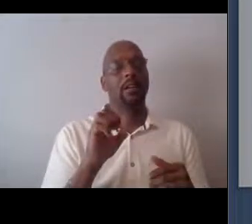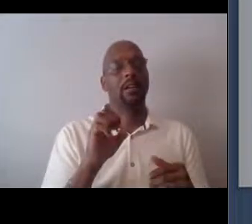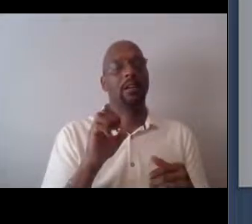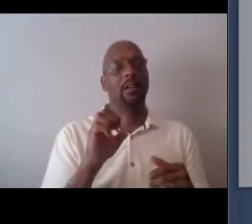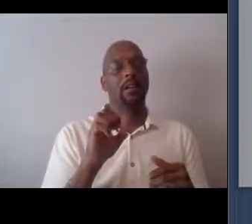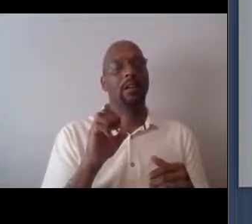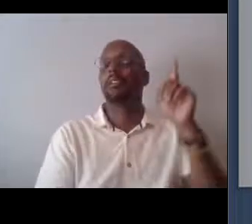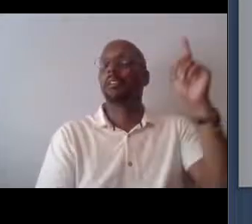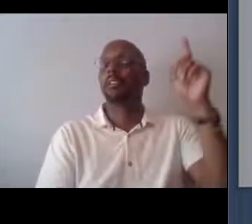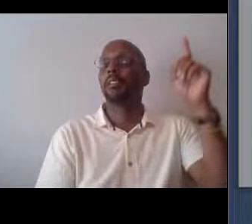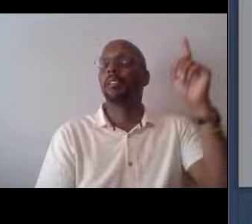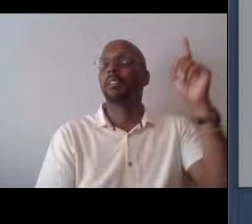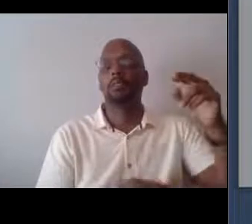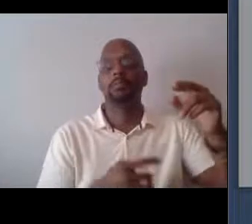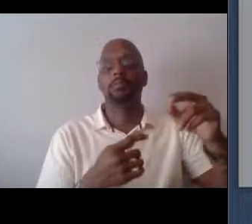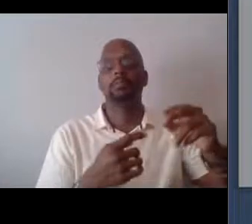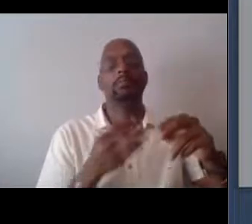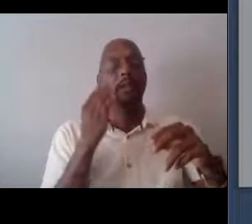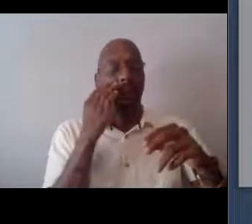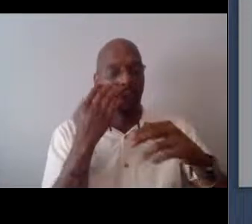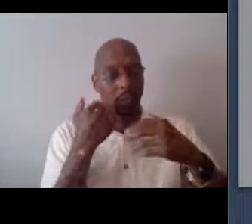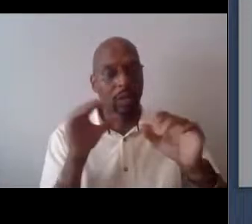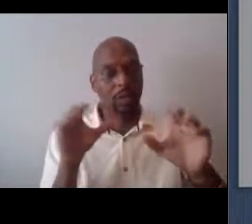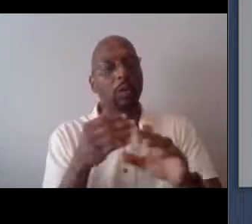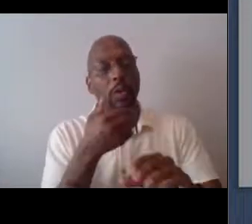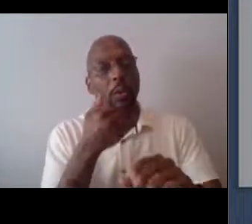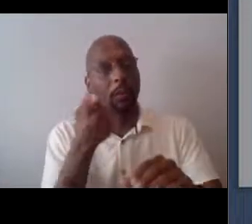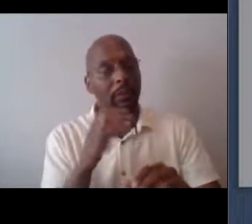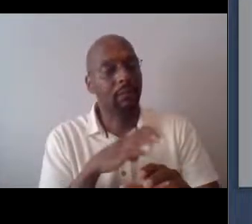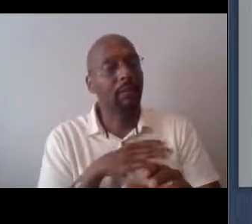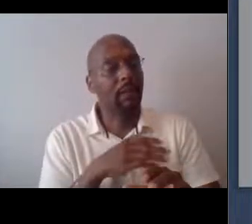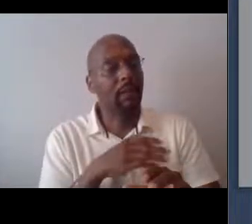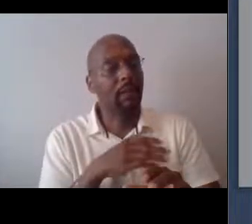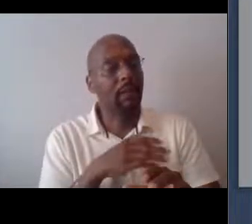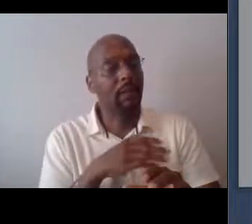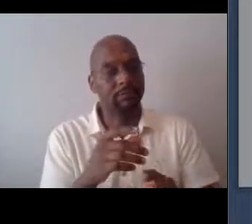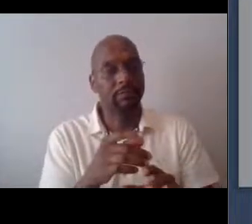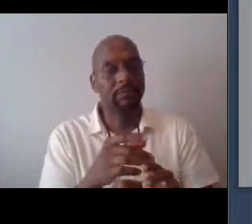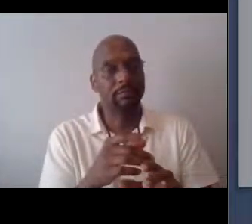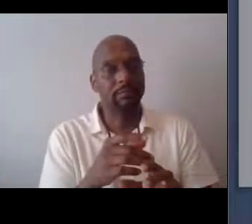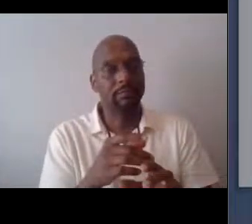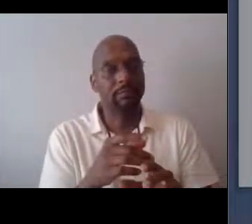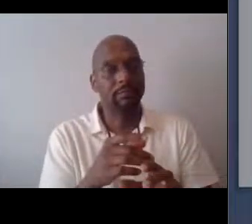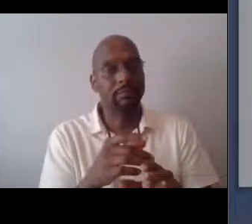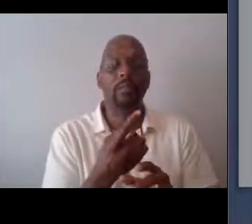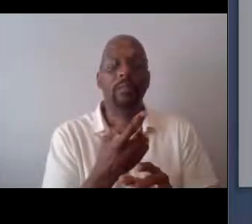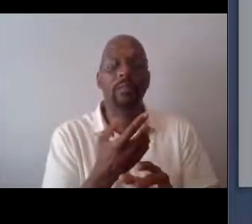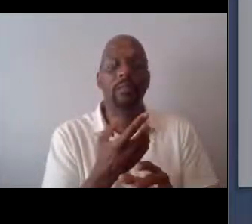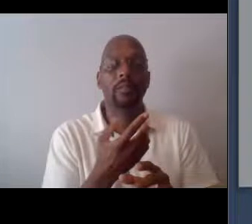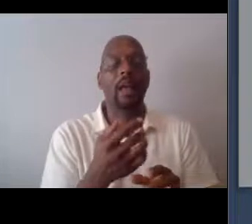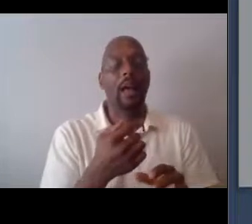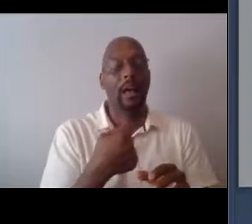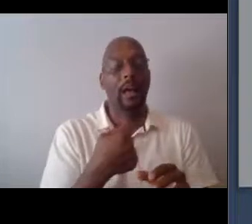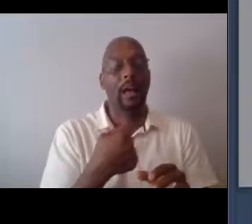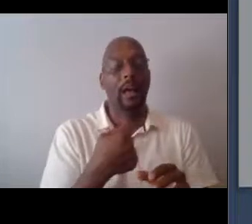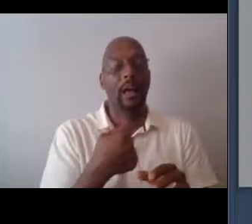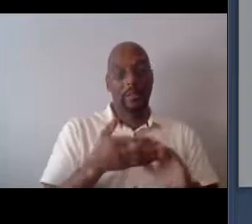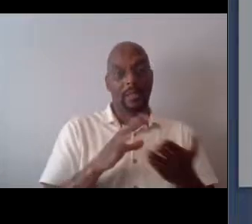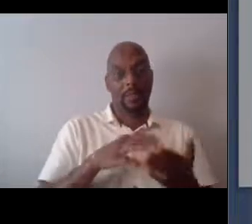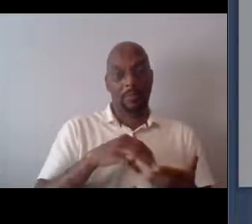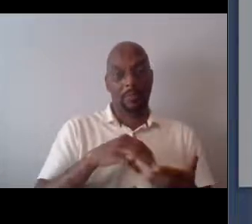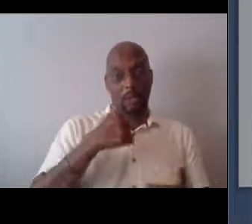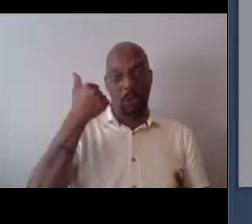best for geographic coverage. One that I'm feeling more and more as I age is age. And